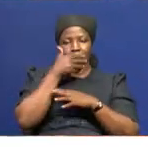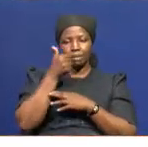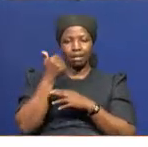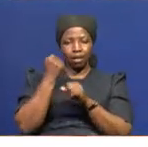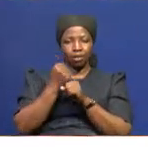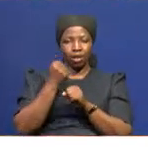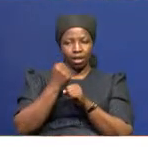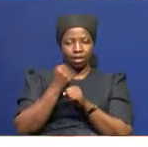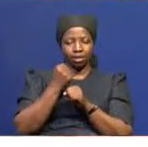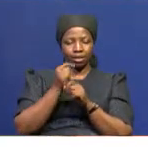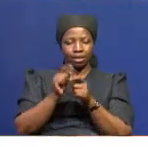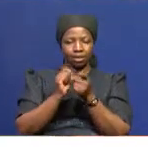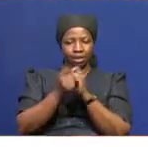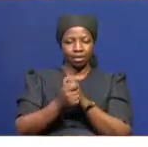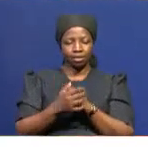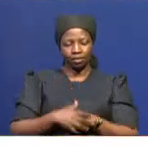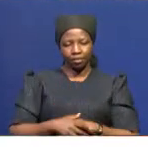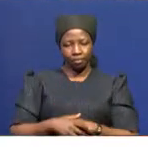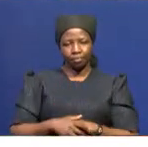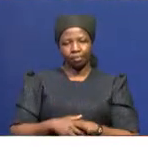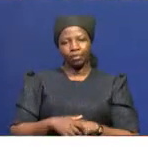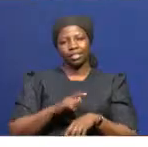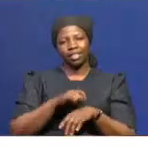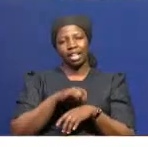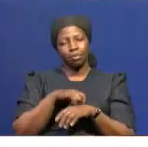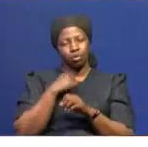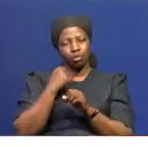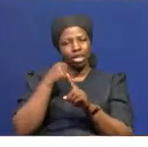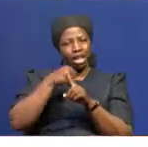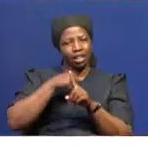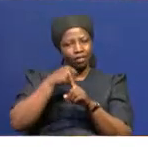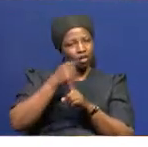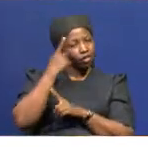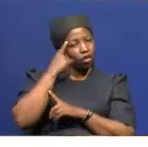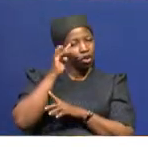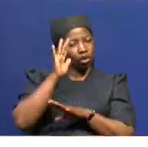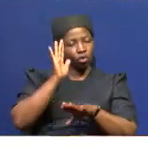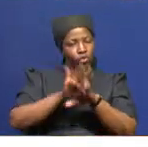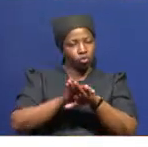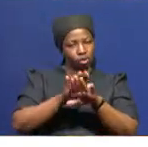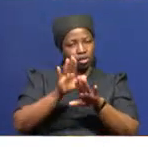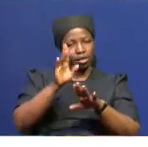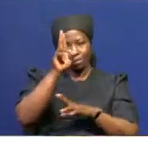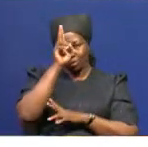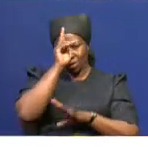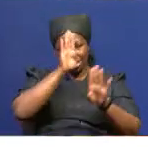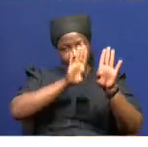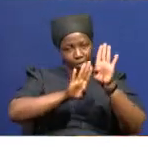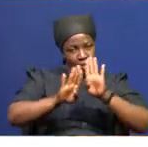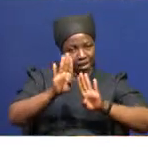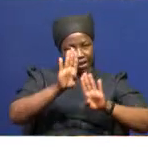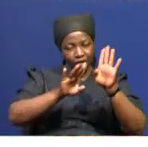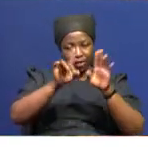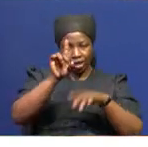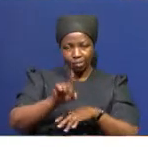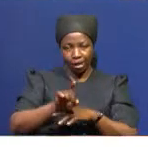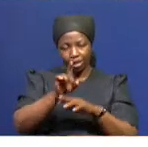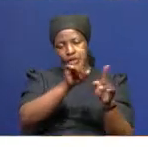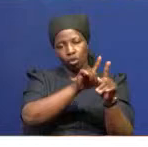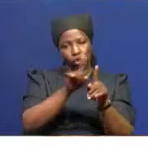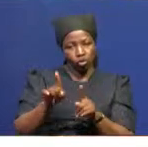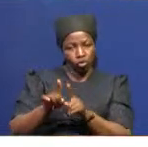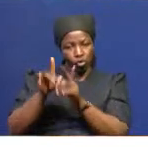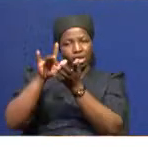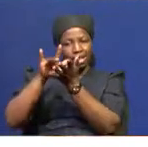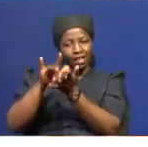these reforms. As we relentlessly advocate for appropriate conduct by the police, there must be a reciprocal emphasis